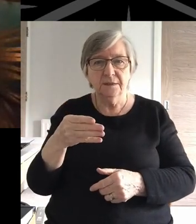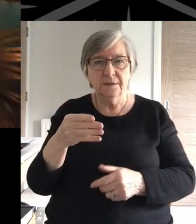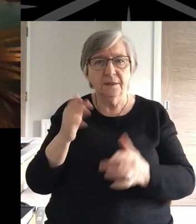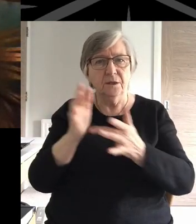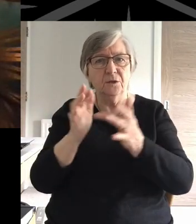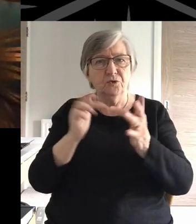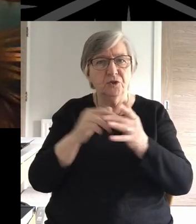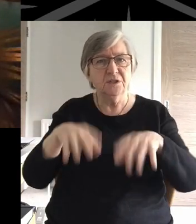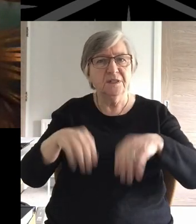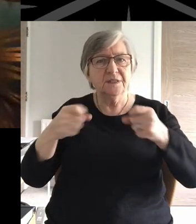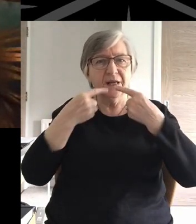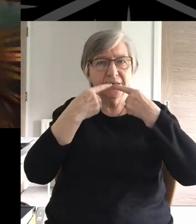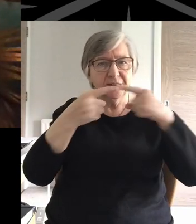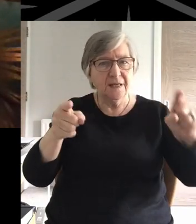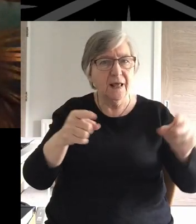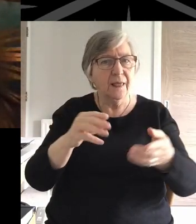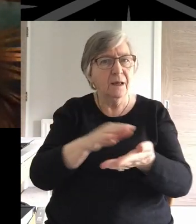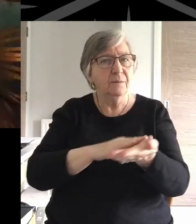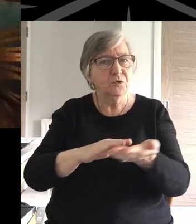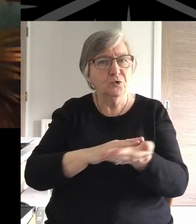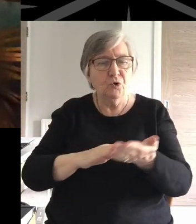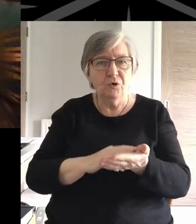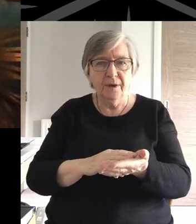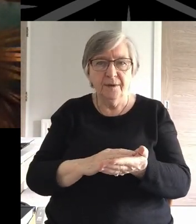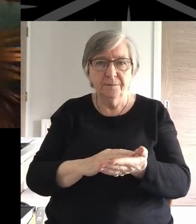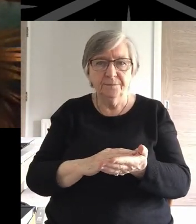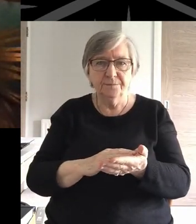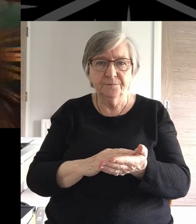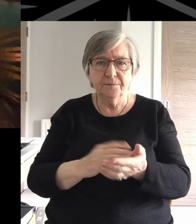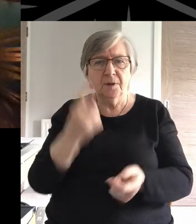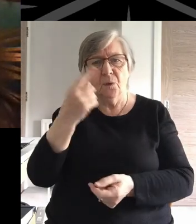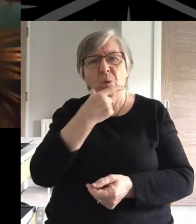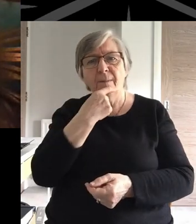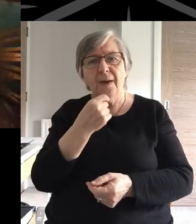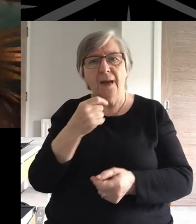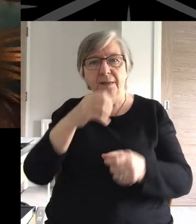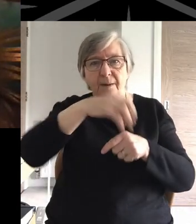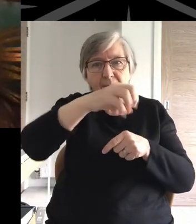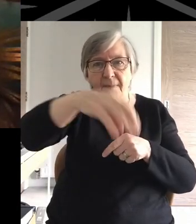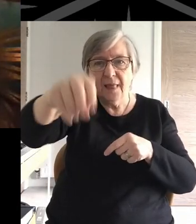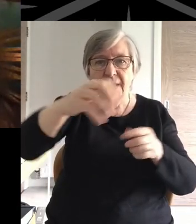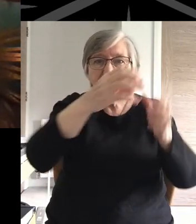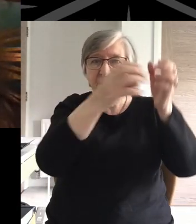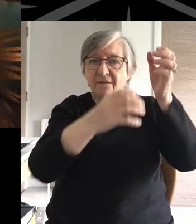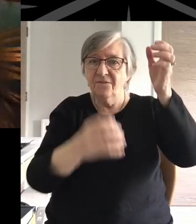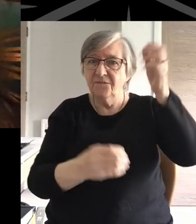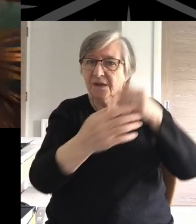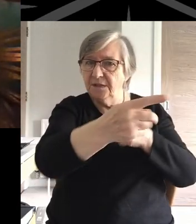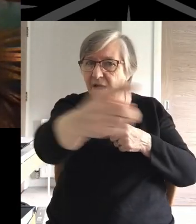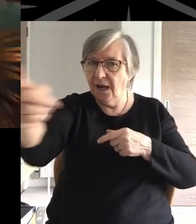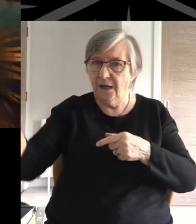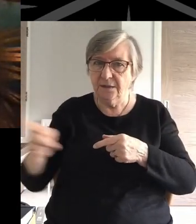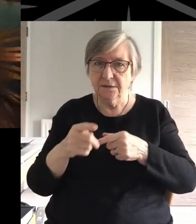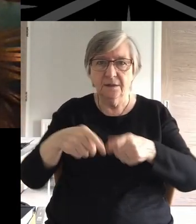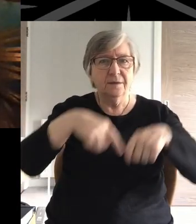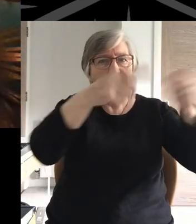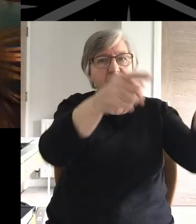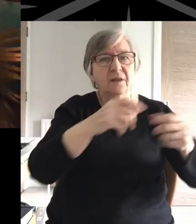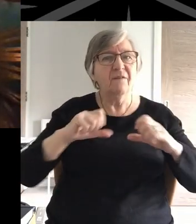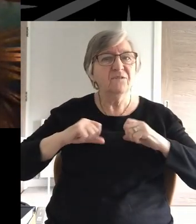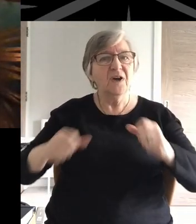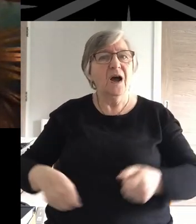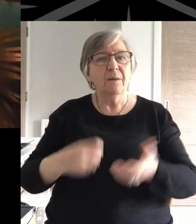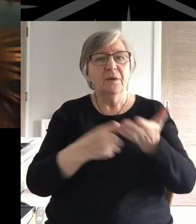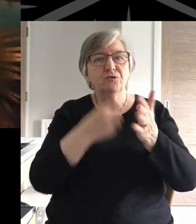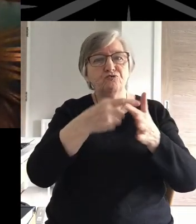Verse 9 to 19. Then he began to tell the people this parable. A certain man planted a vineyard, leased it to the vine